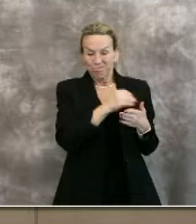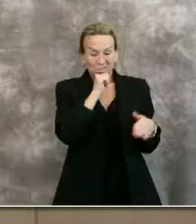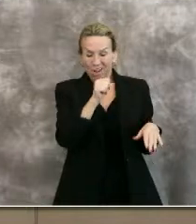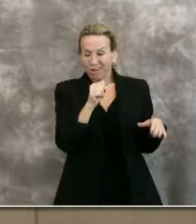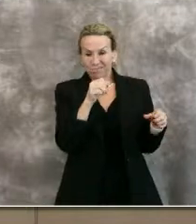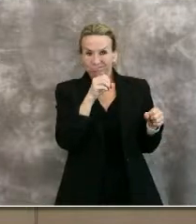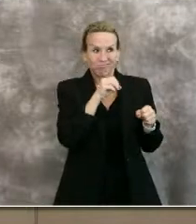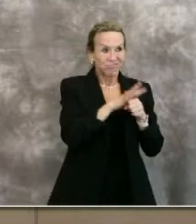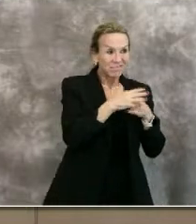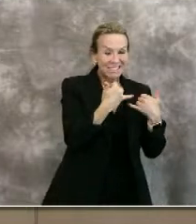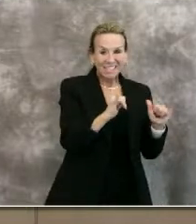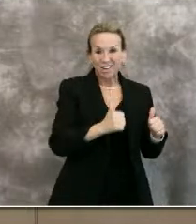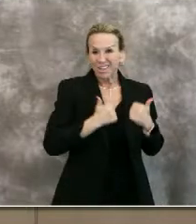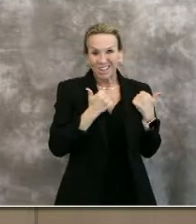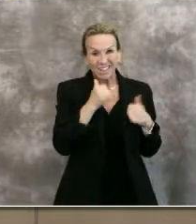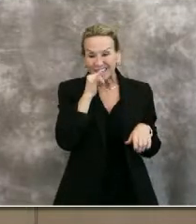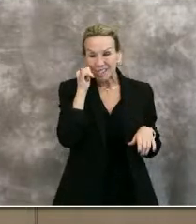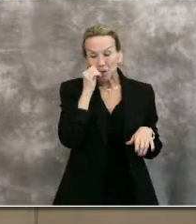and this represents